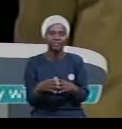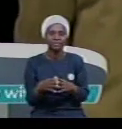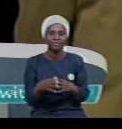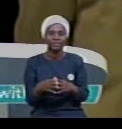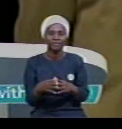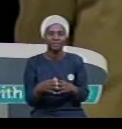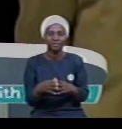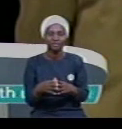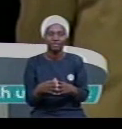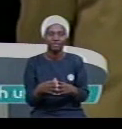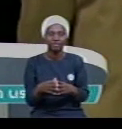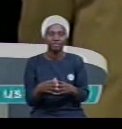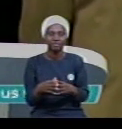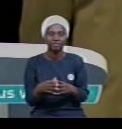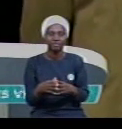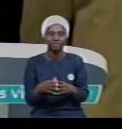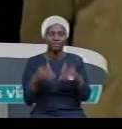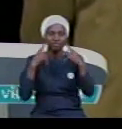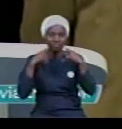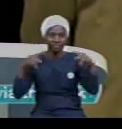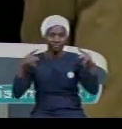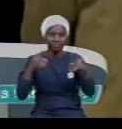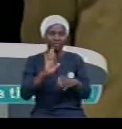Share your testimony with us.